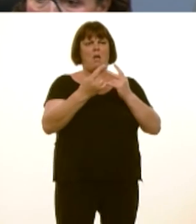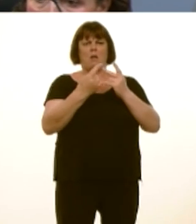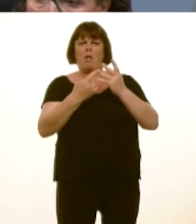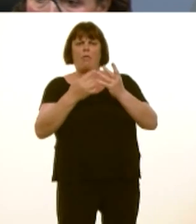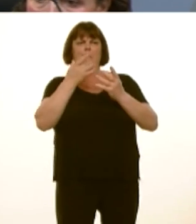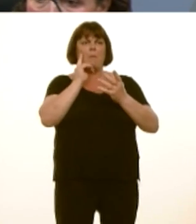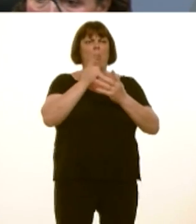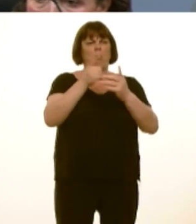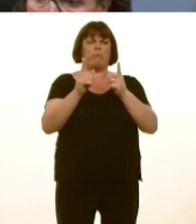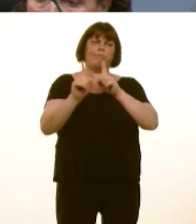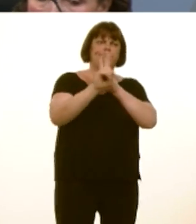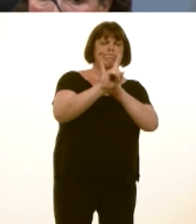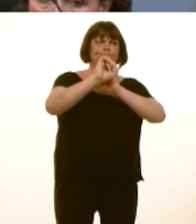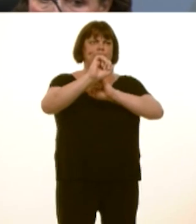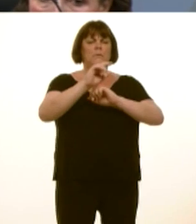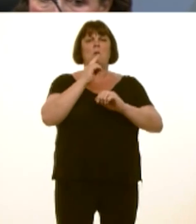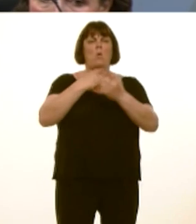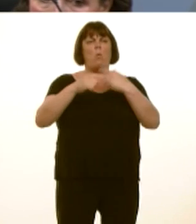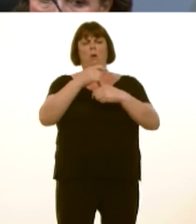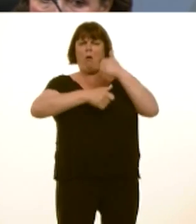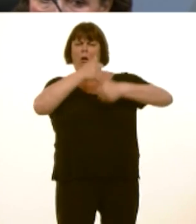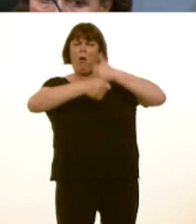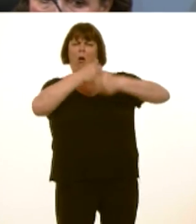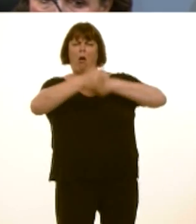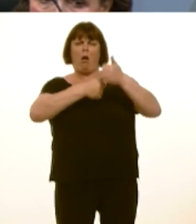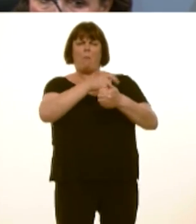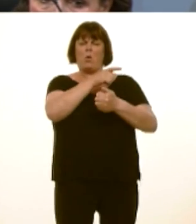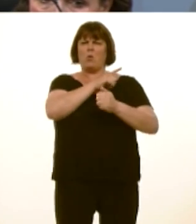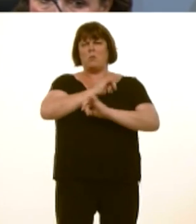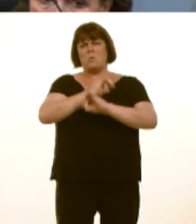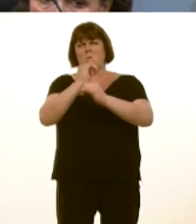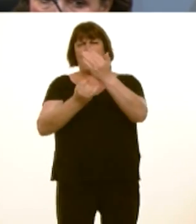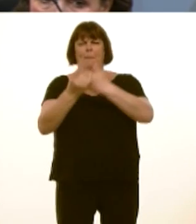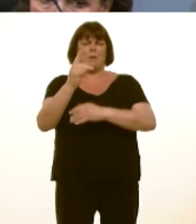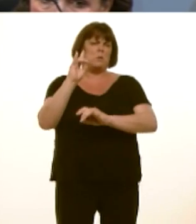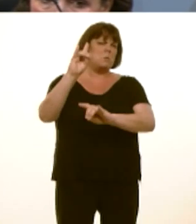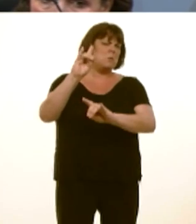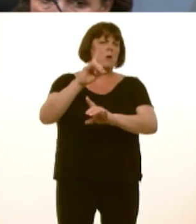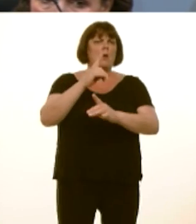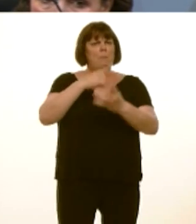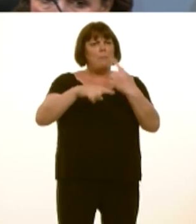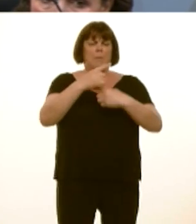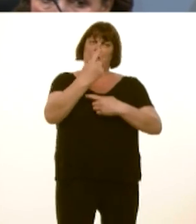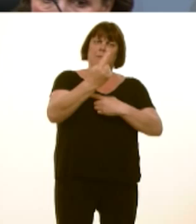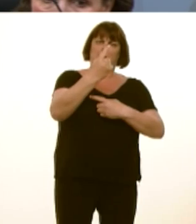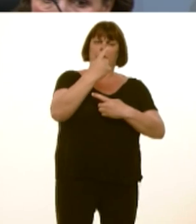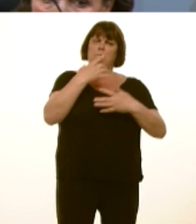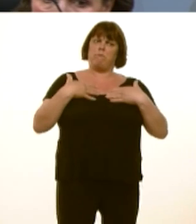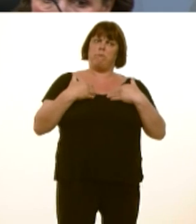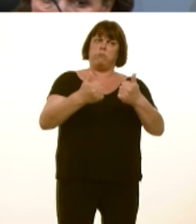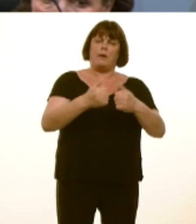truly identify with such heroics in the face of such evil, but ultimately what we saw last